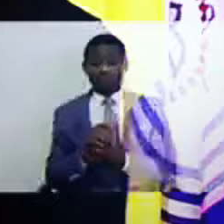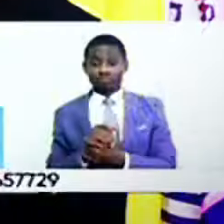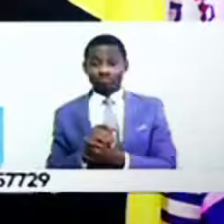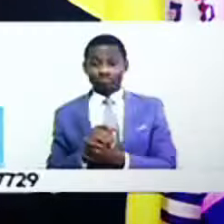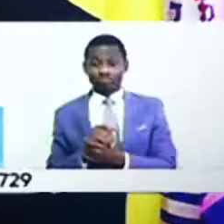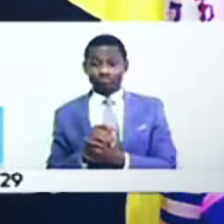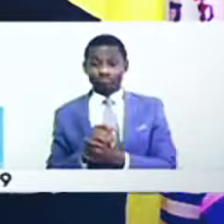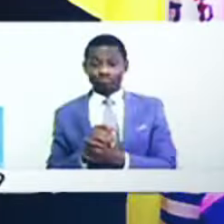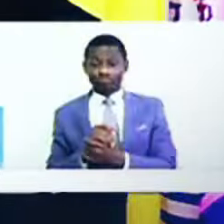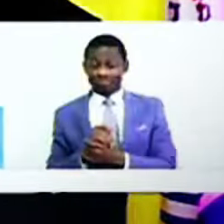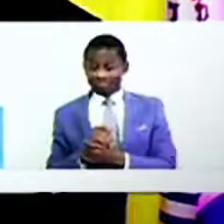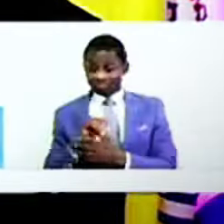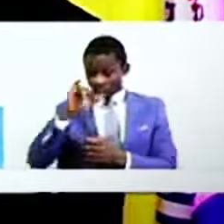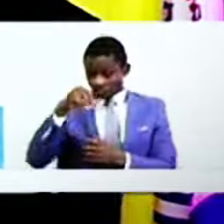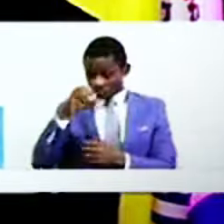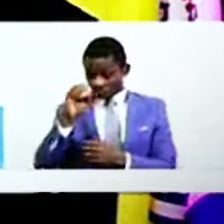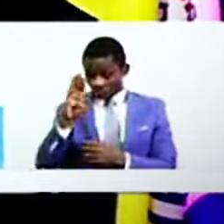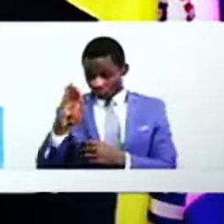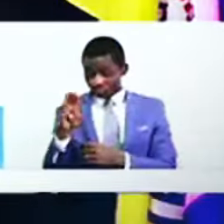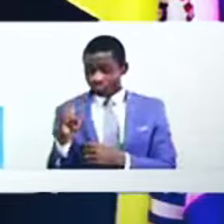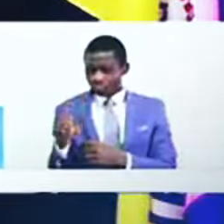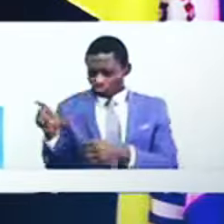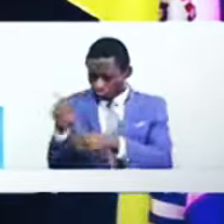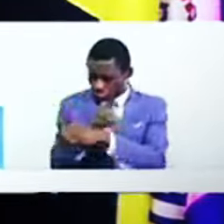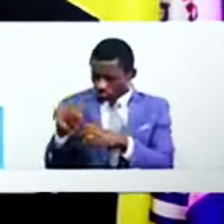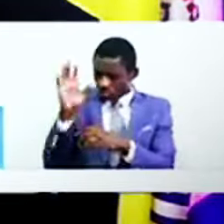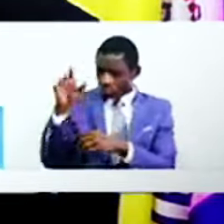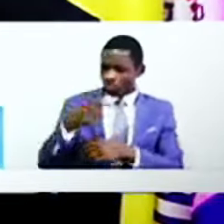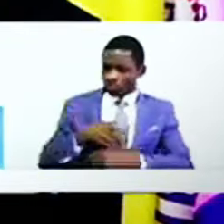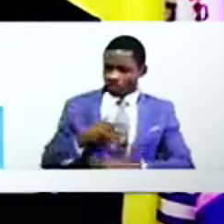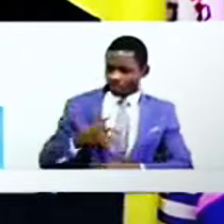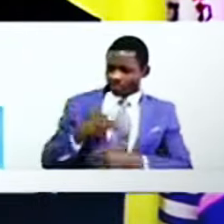disciplined his appetites.